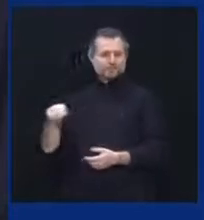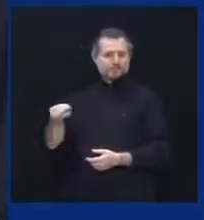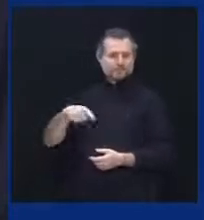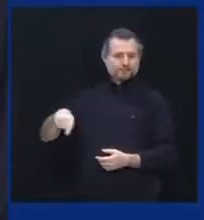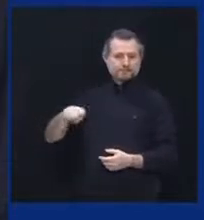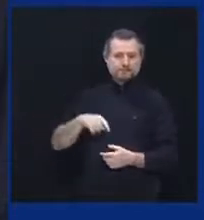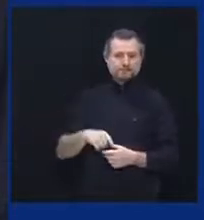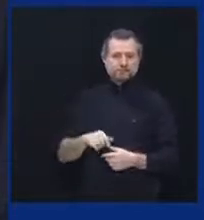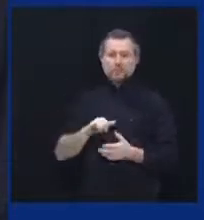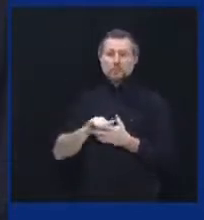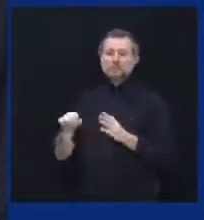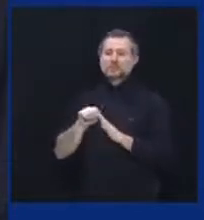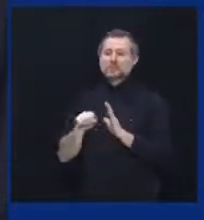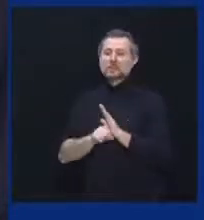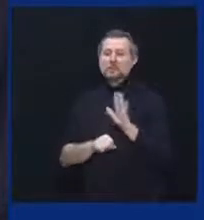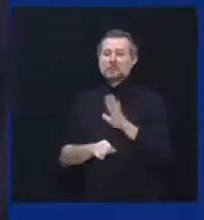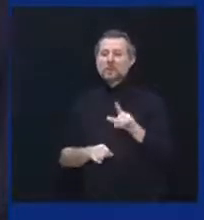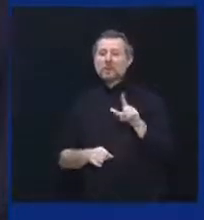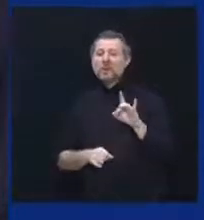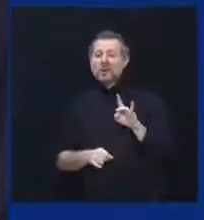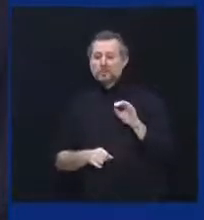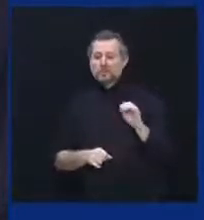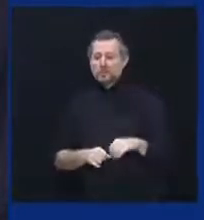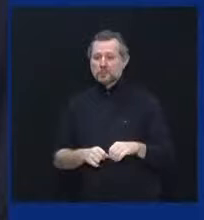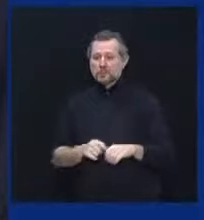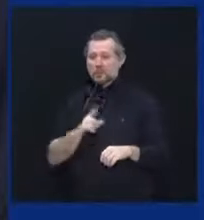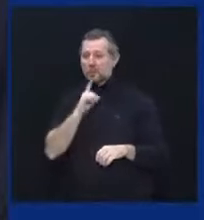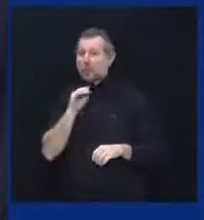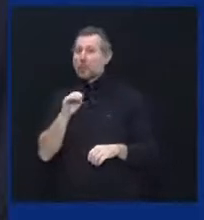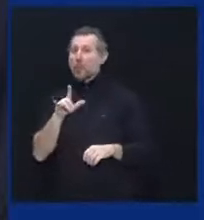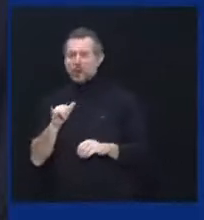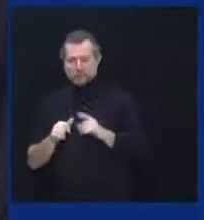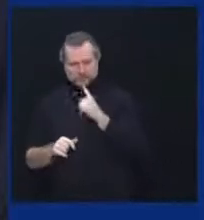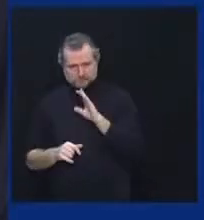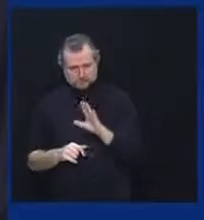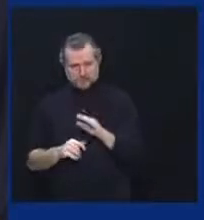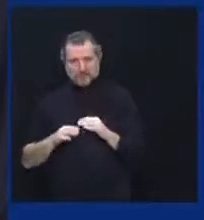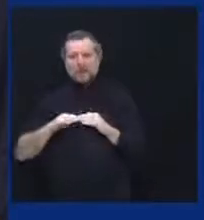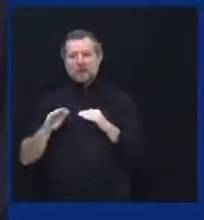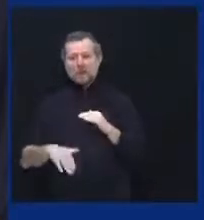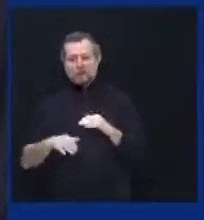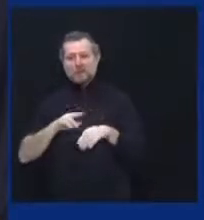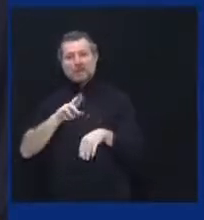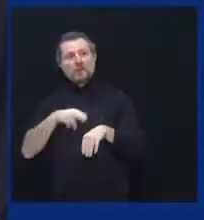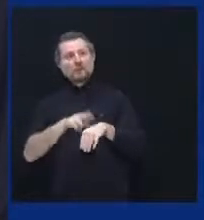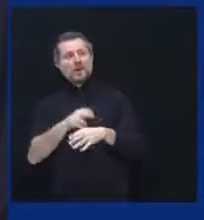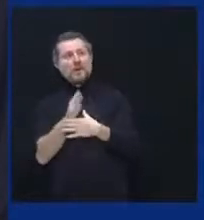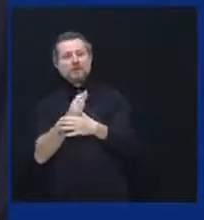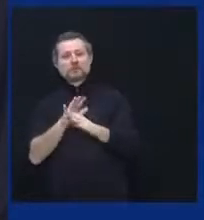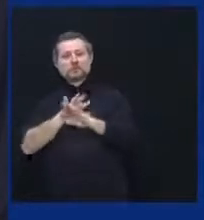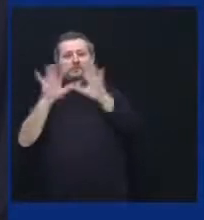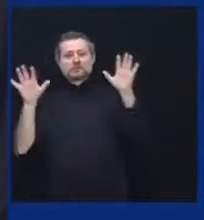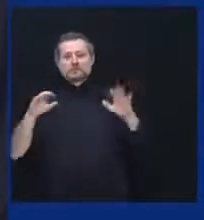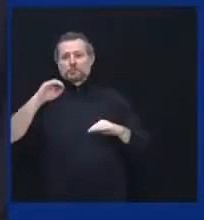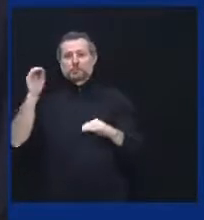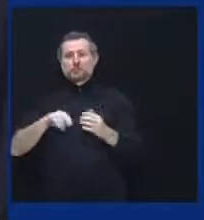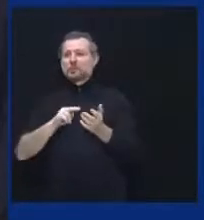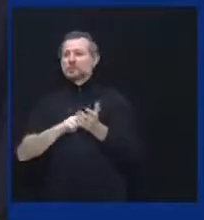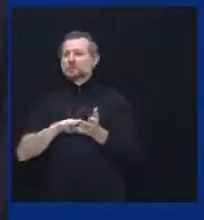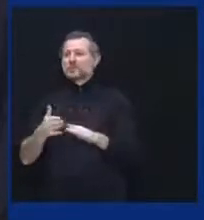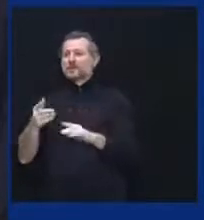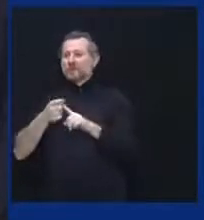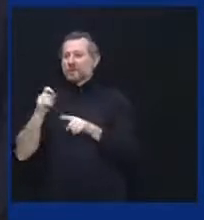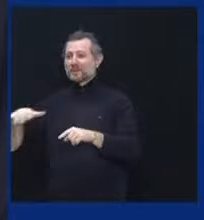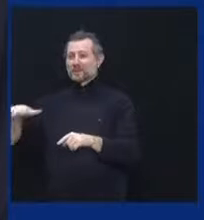about 28% only, but we're below the national average in number of deaths in nursing homes. But